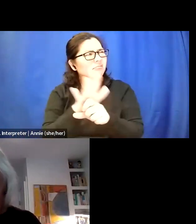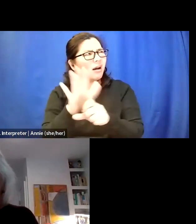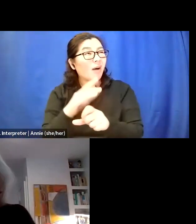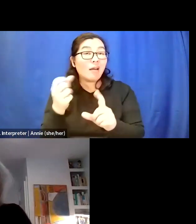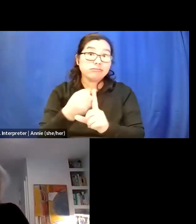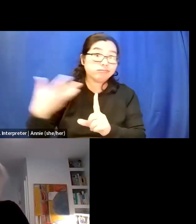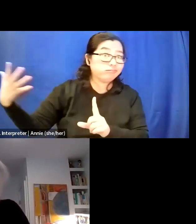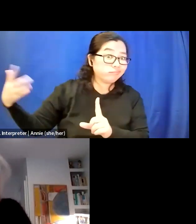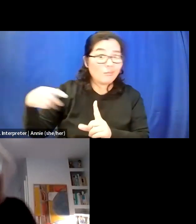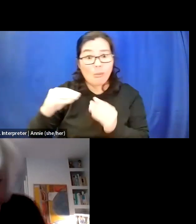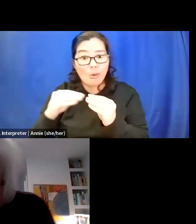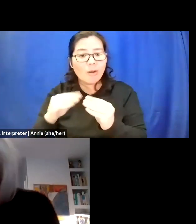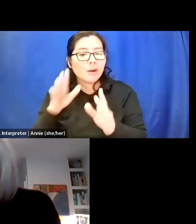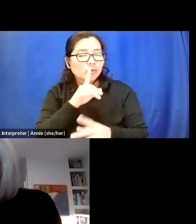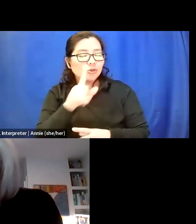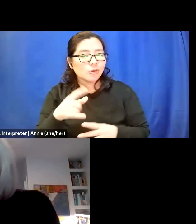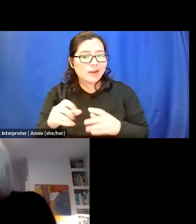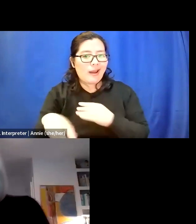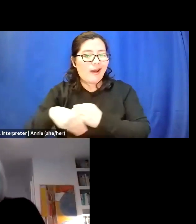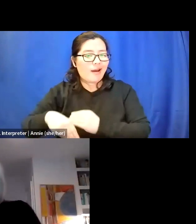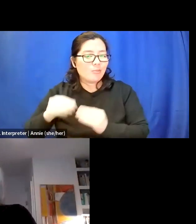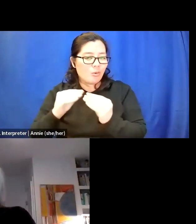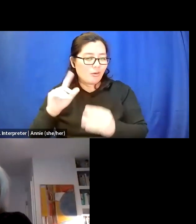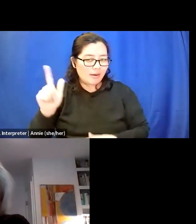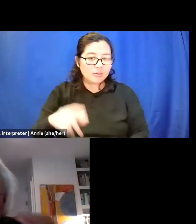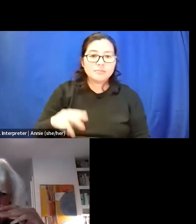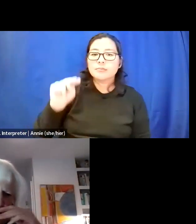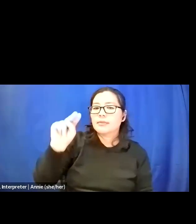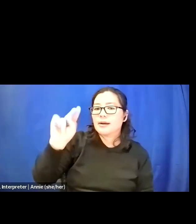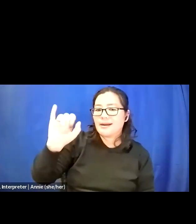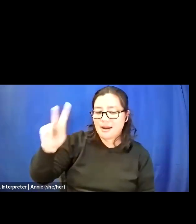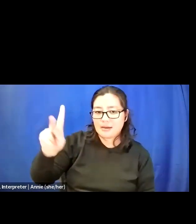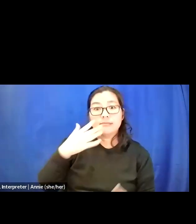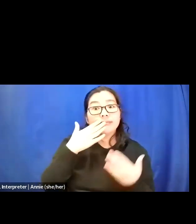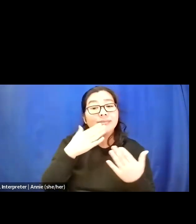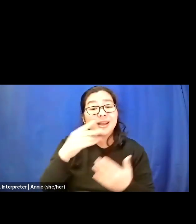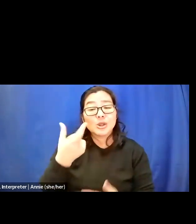but I'm sure it'll come out later. Thank you, Georgina. That was really wonderful.